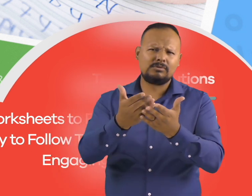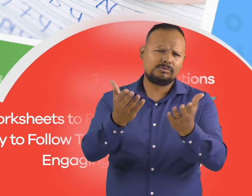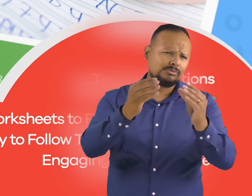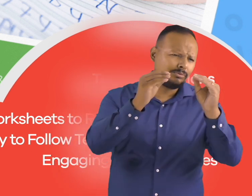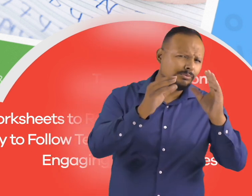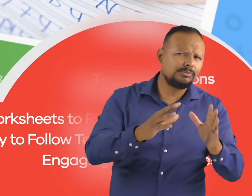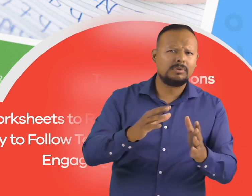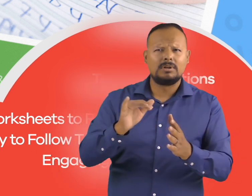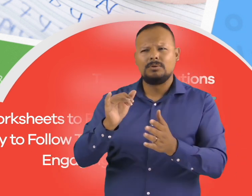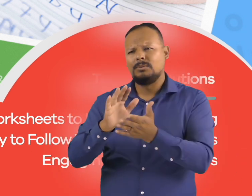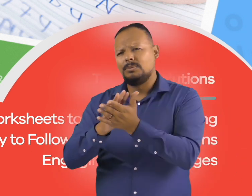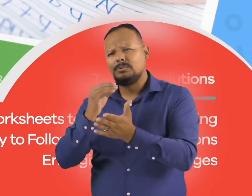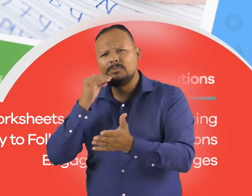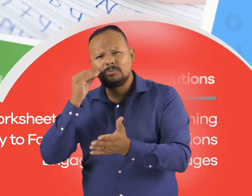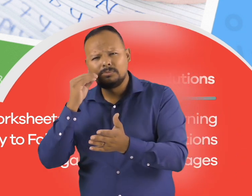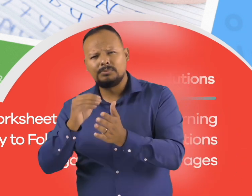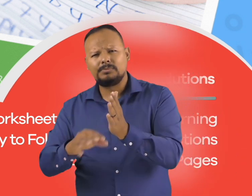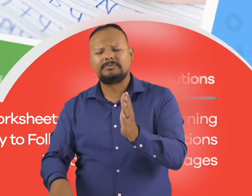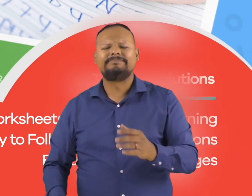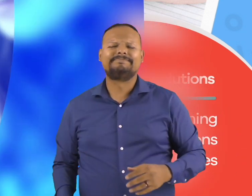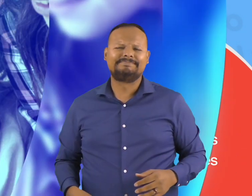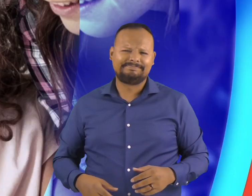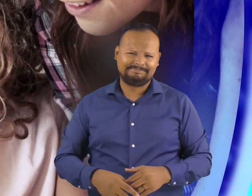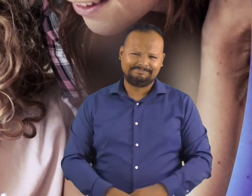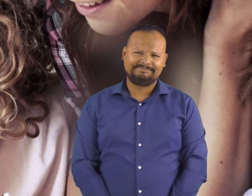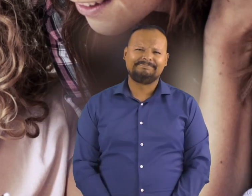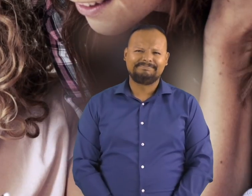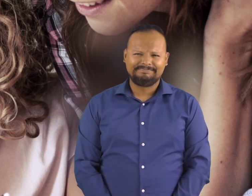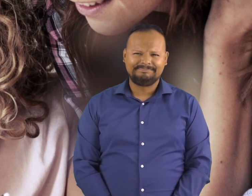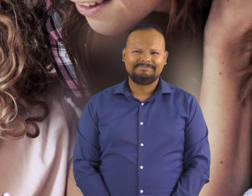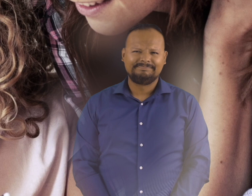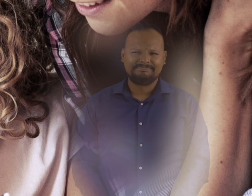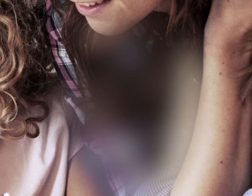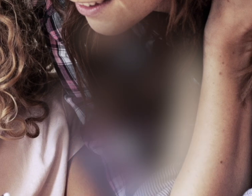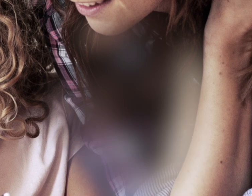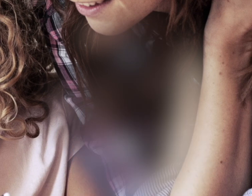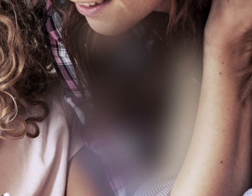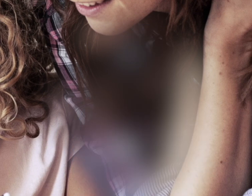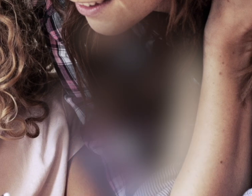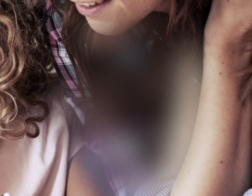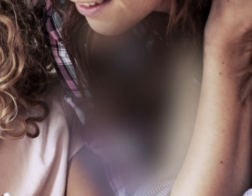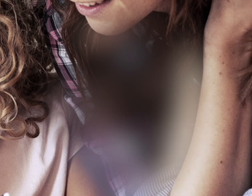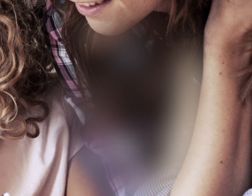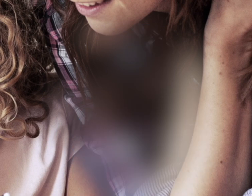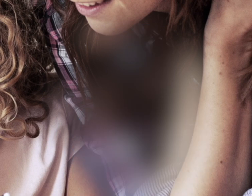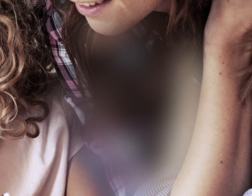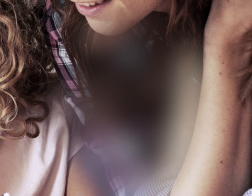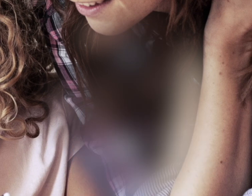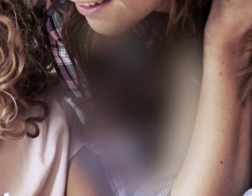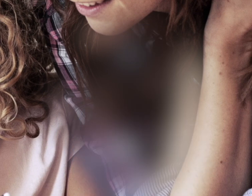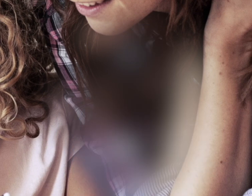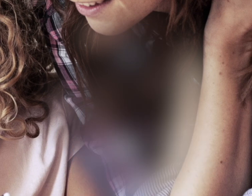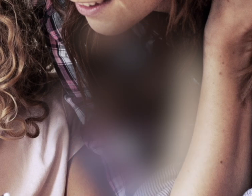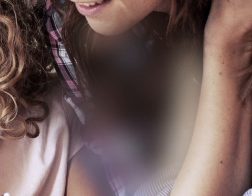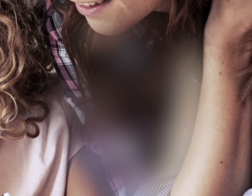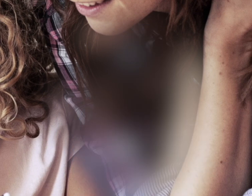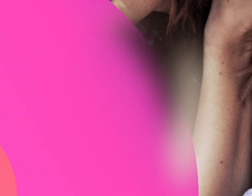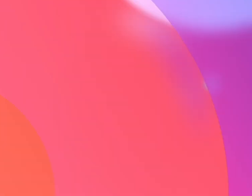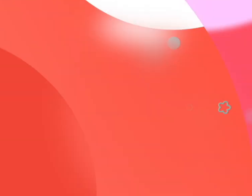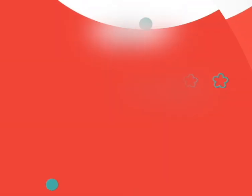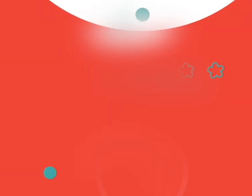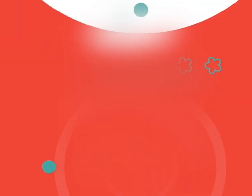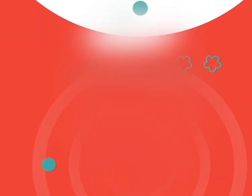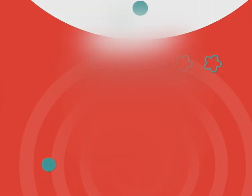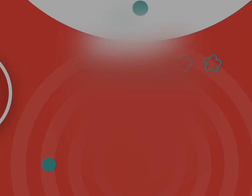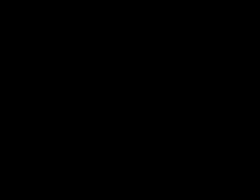and homeschoolers. D. Music D. D. D. Music D.